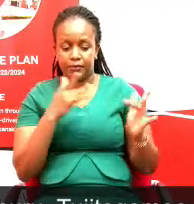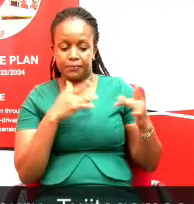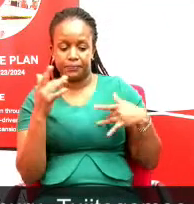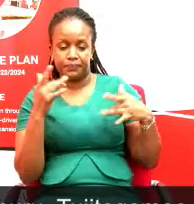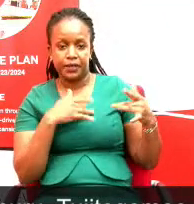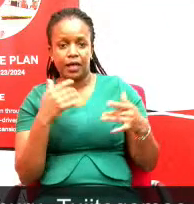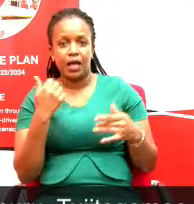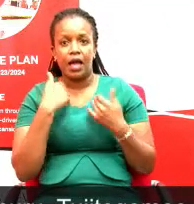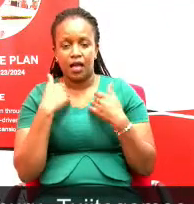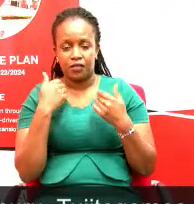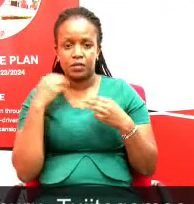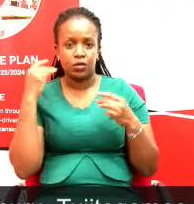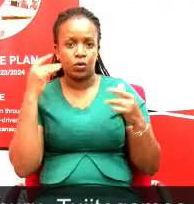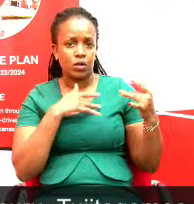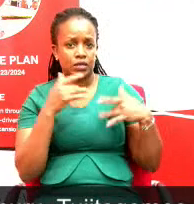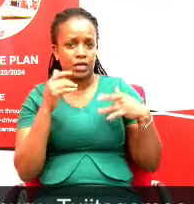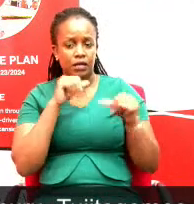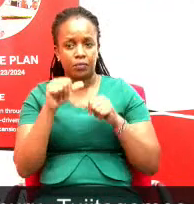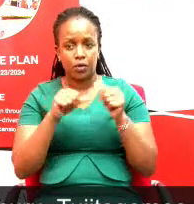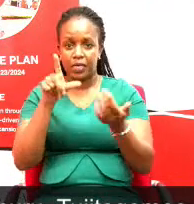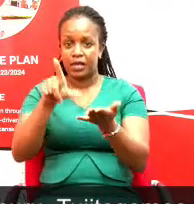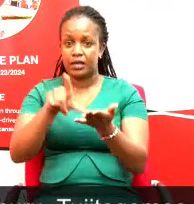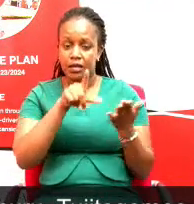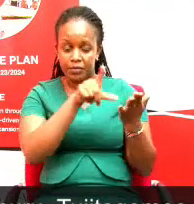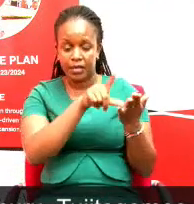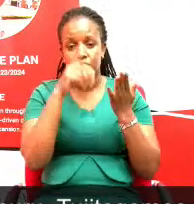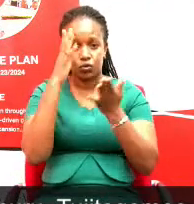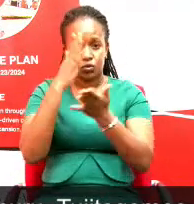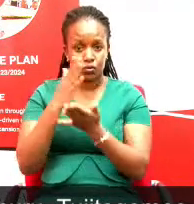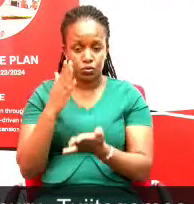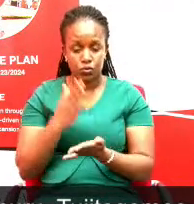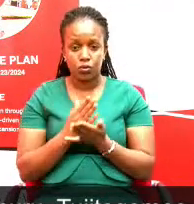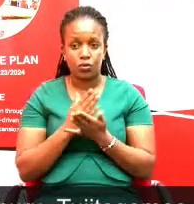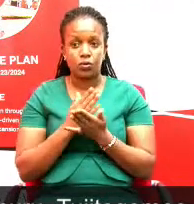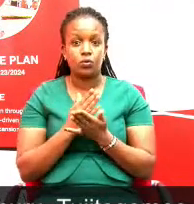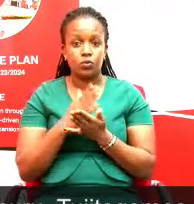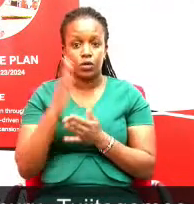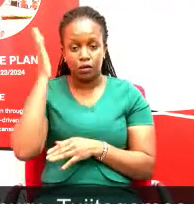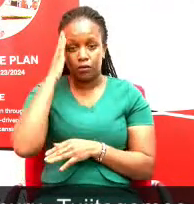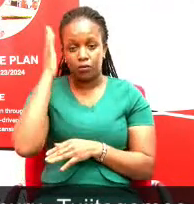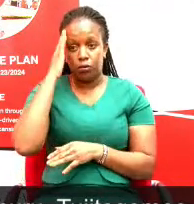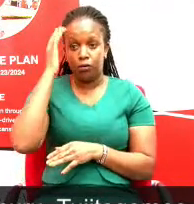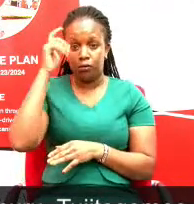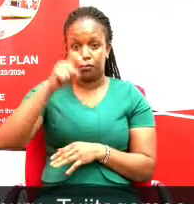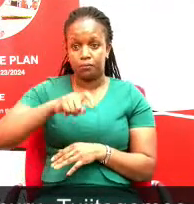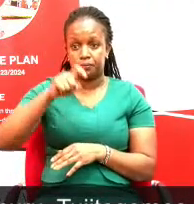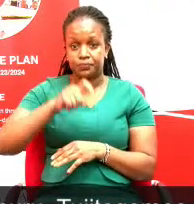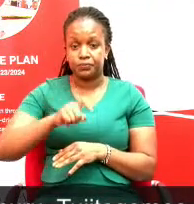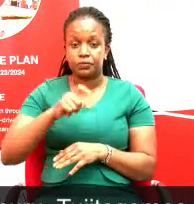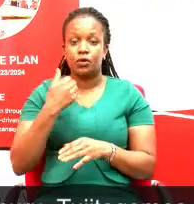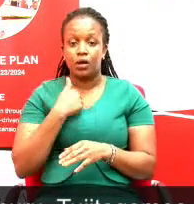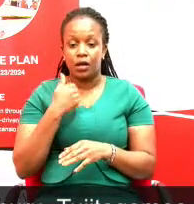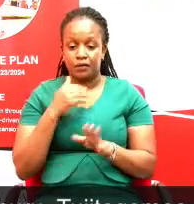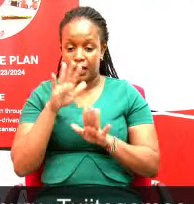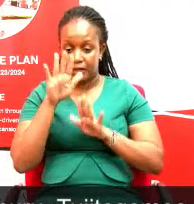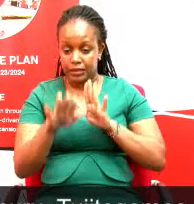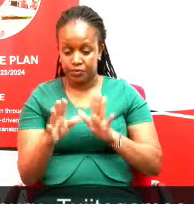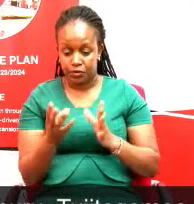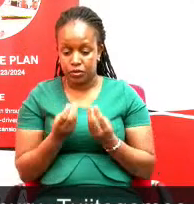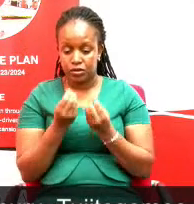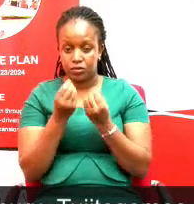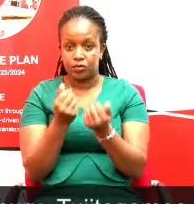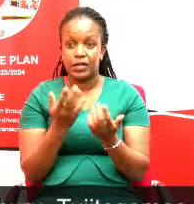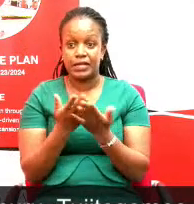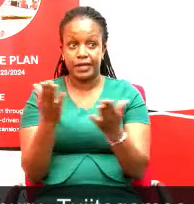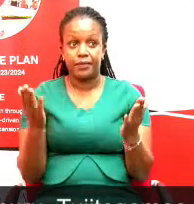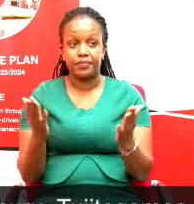debt affairs in our country, and we are alive to the fact, and we must take deliberate steps to address them. And that is exactly what we are